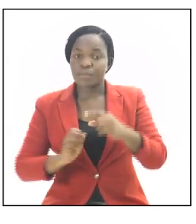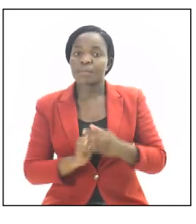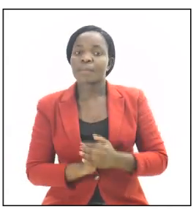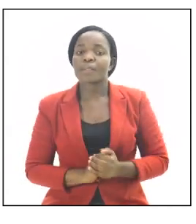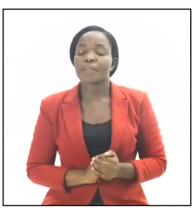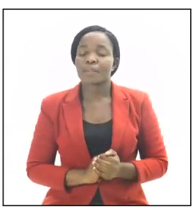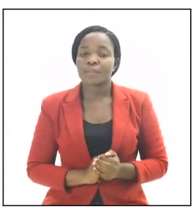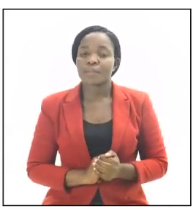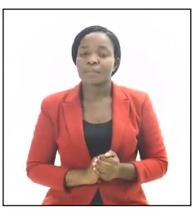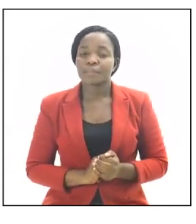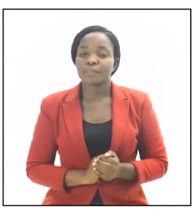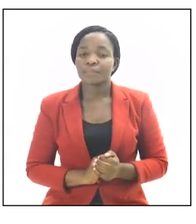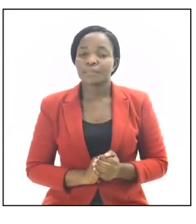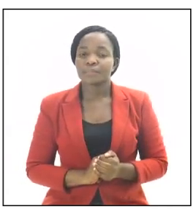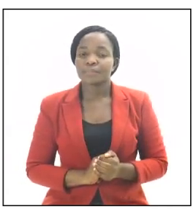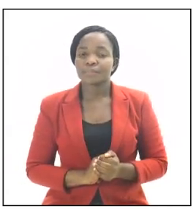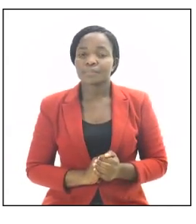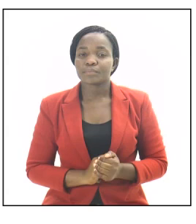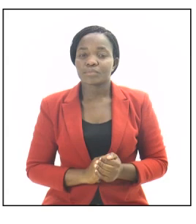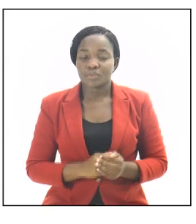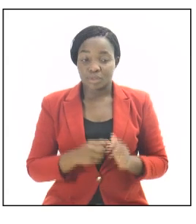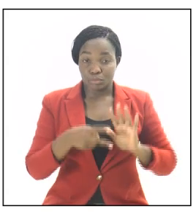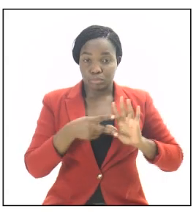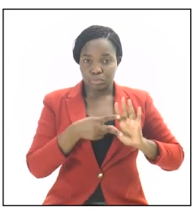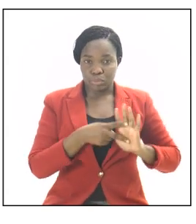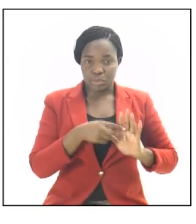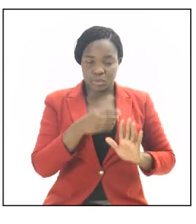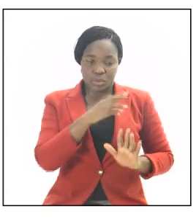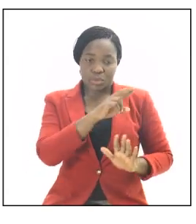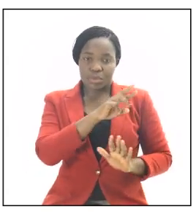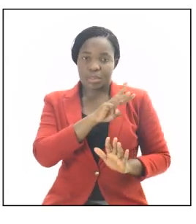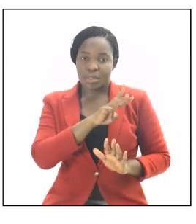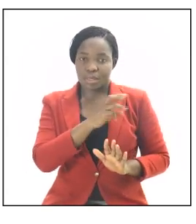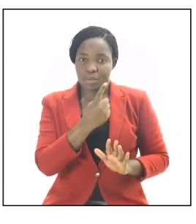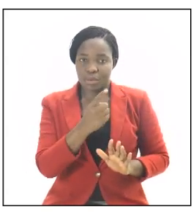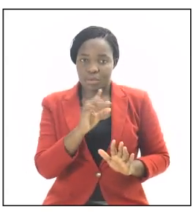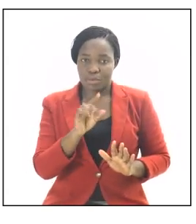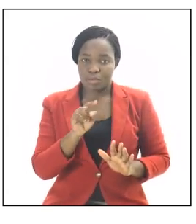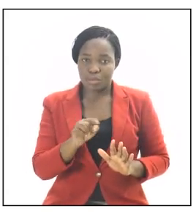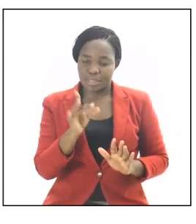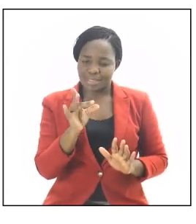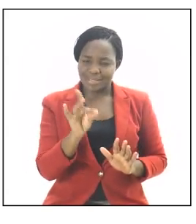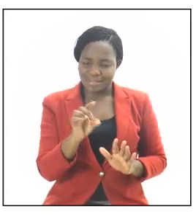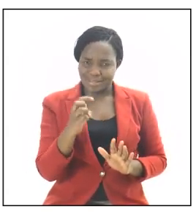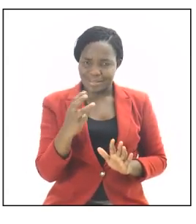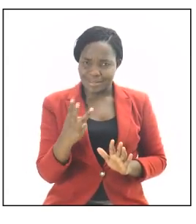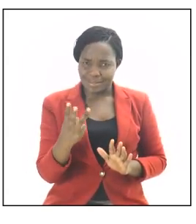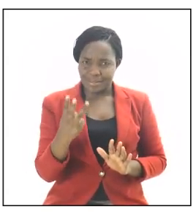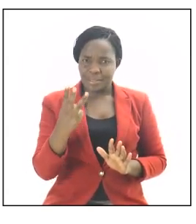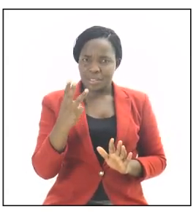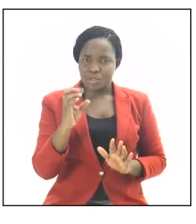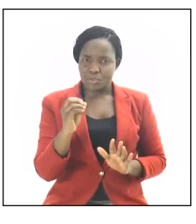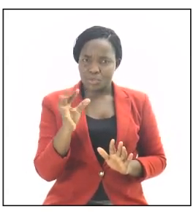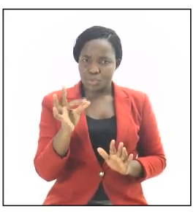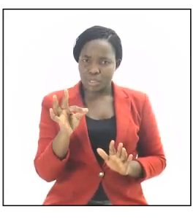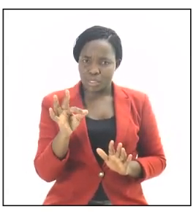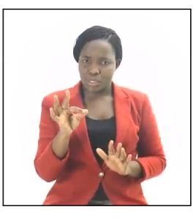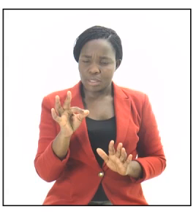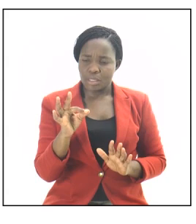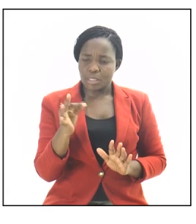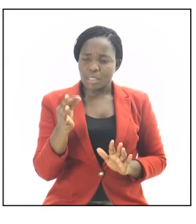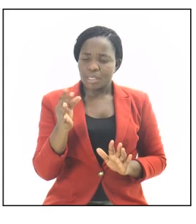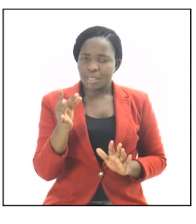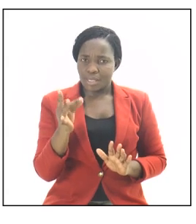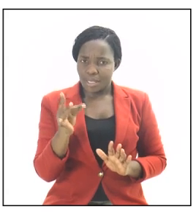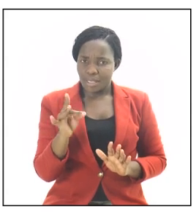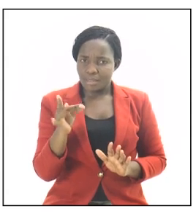Yes, that's good enough. I'll do the calculation using the calculator value of pi